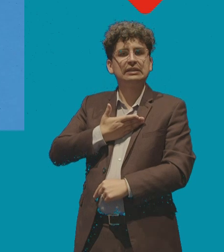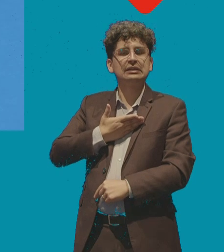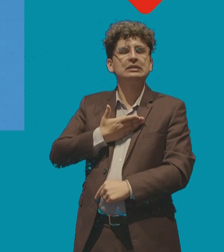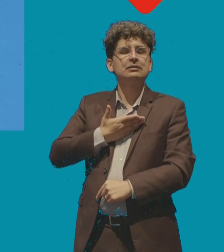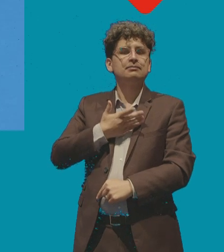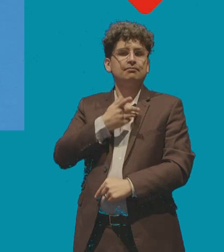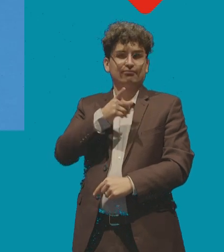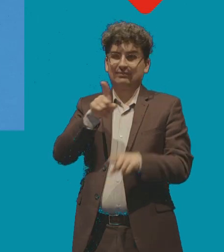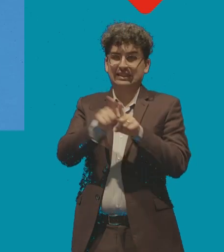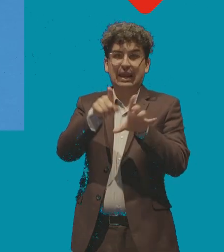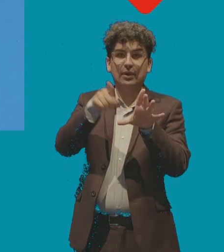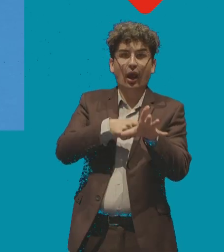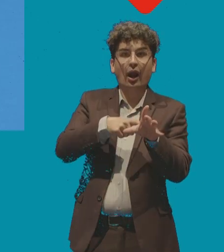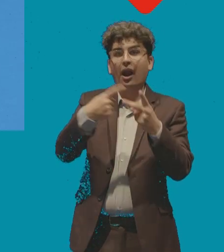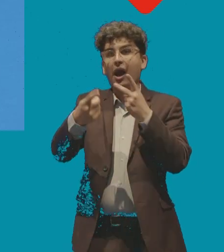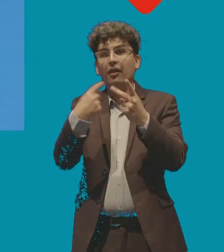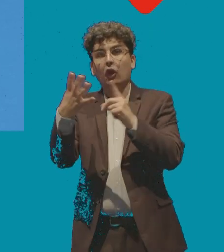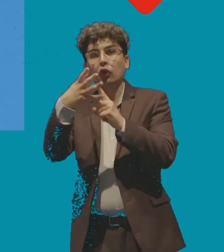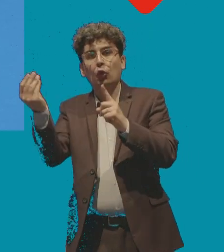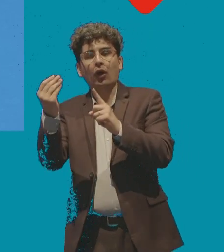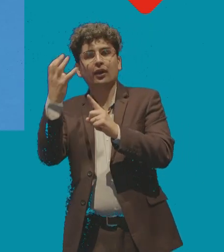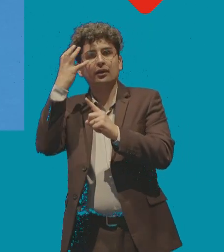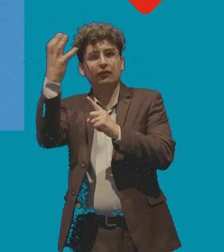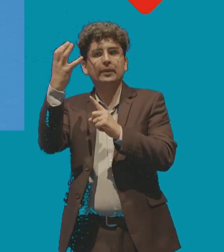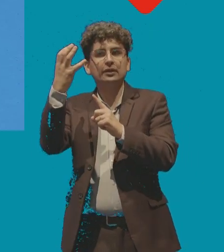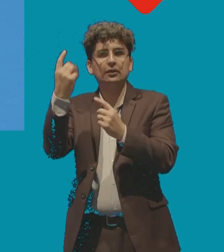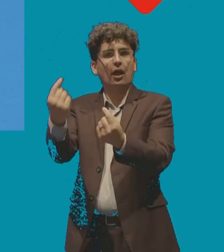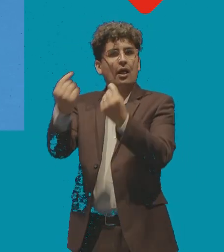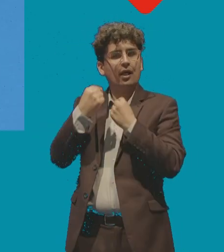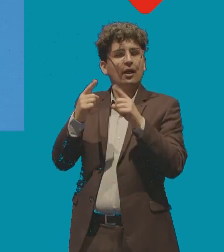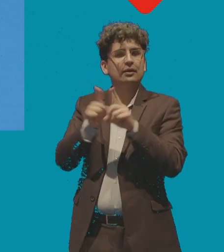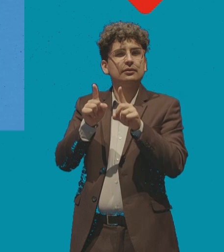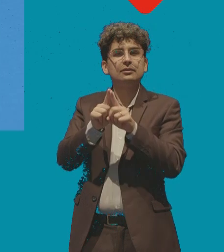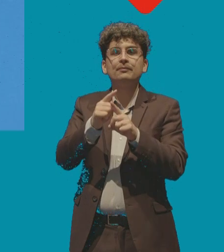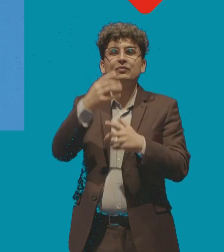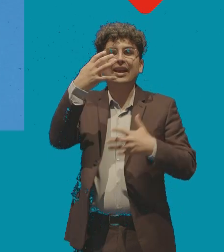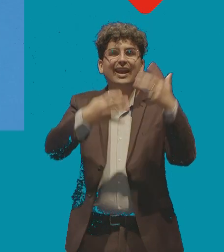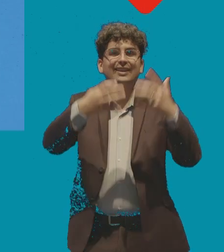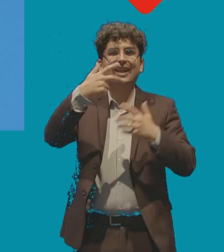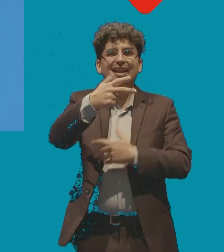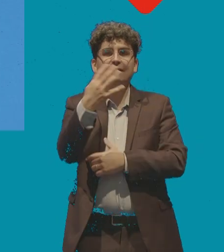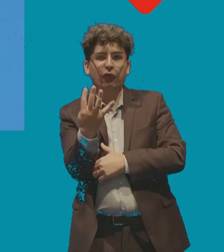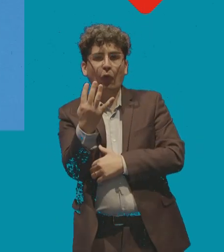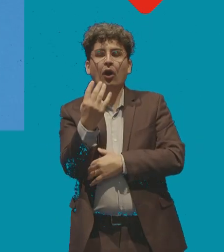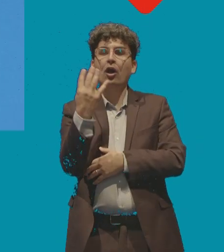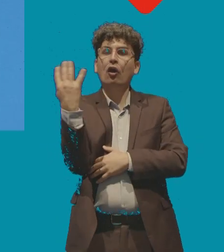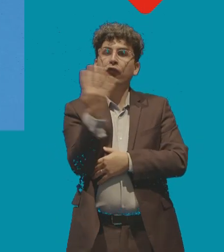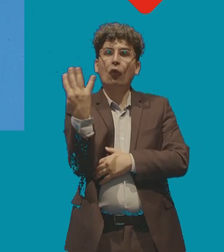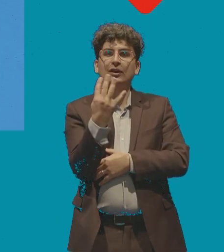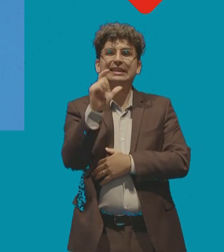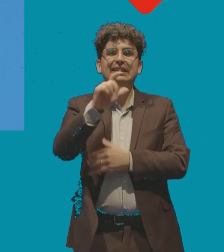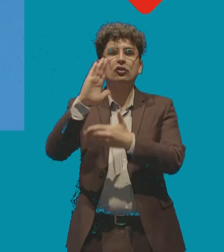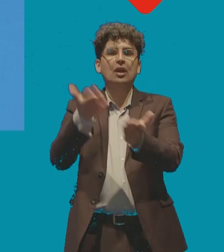year we remember when another Tory government posed a terminal threat to our movement. In 1984, 14 civil servants working